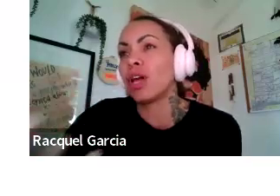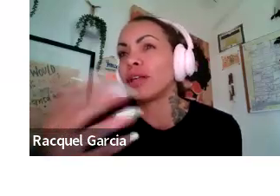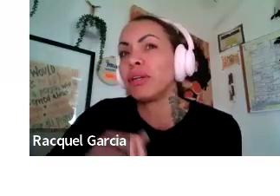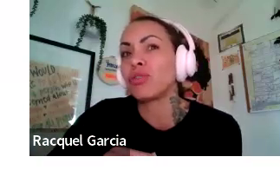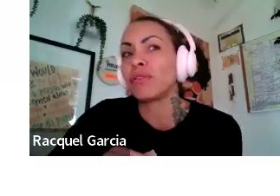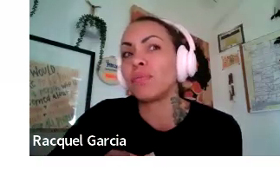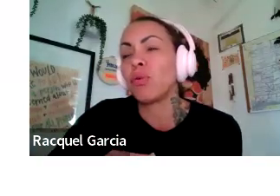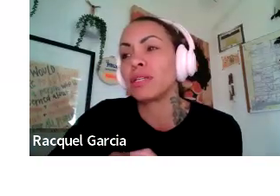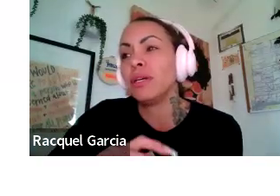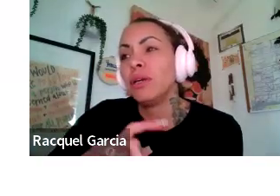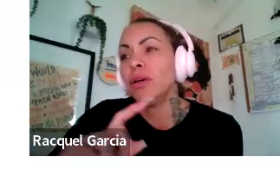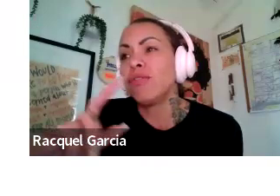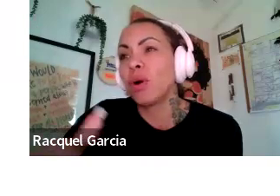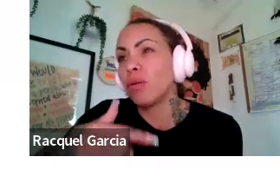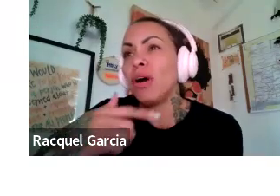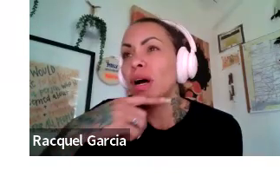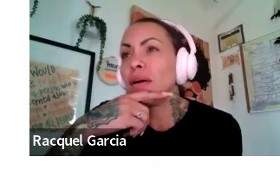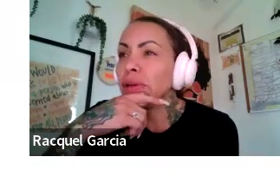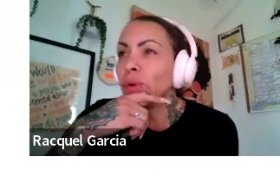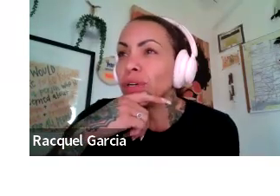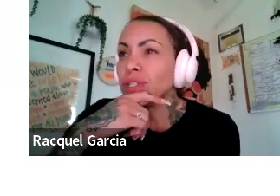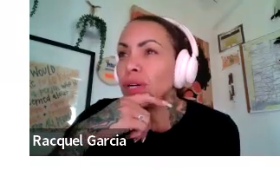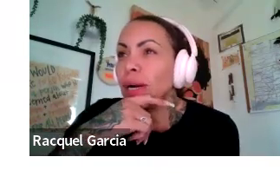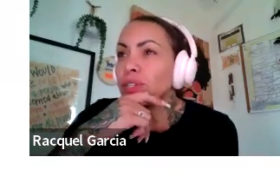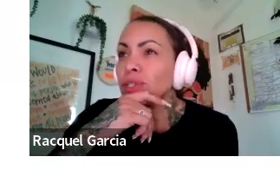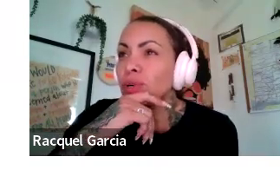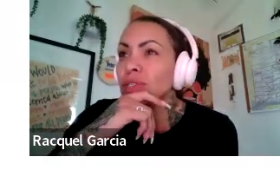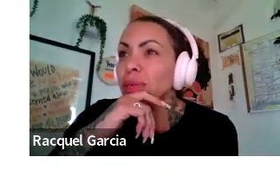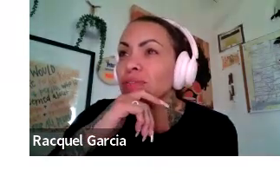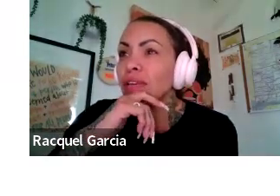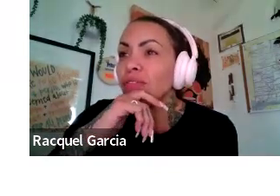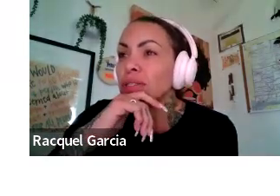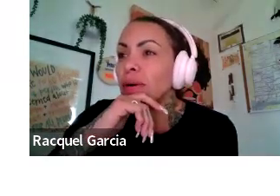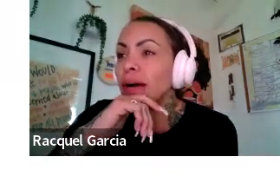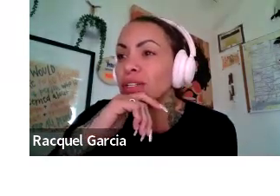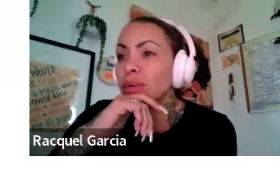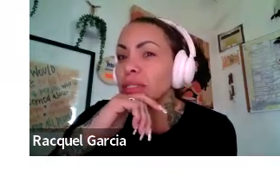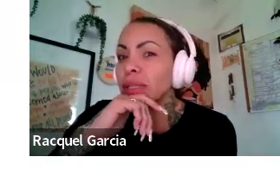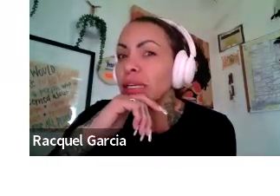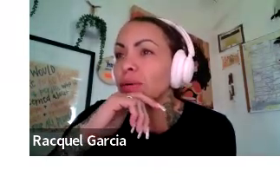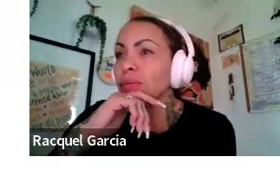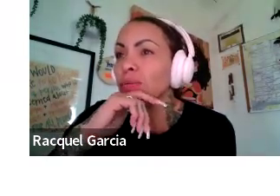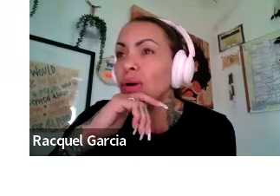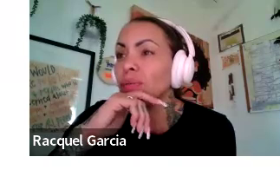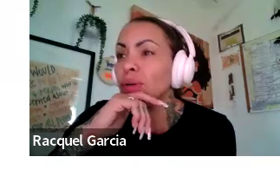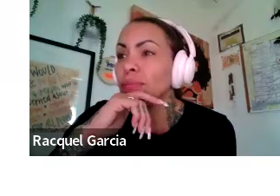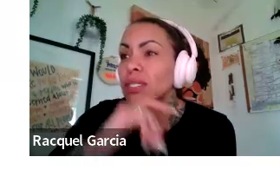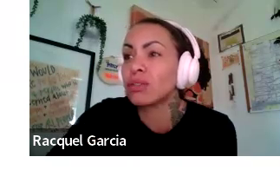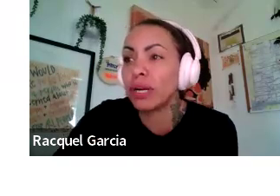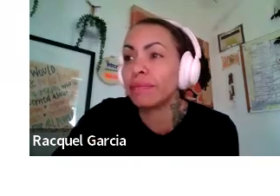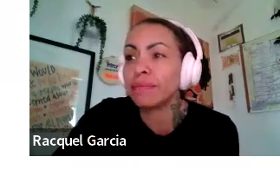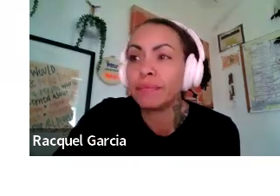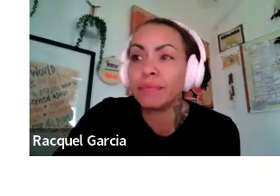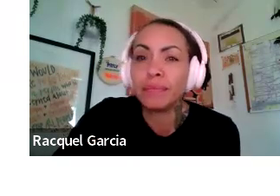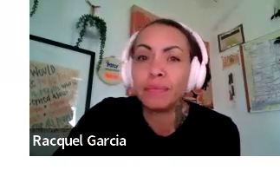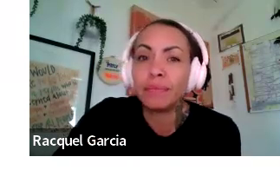deserve good, solid administrative support in order to accomplish the goals that we have set forth. So I just want to say thank you and welcome. This